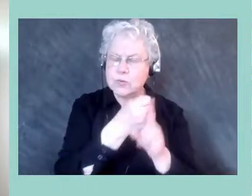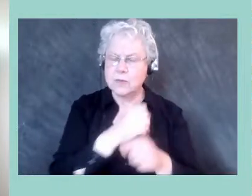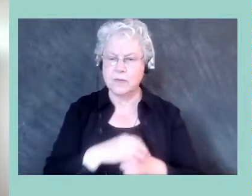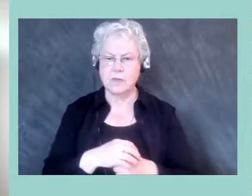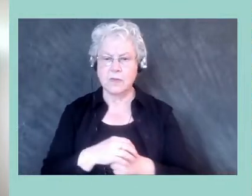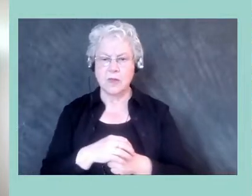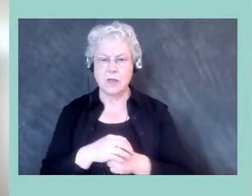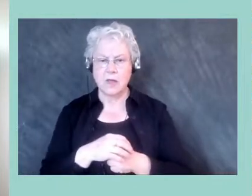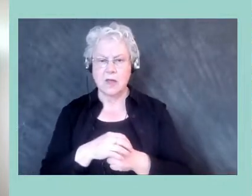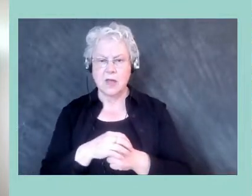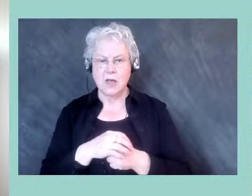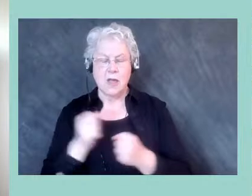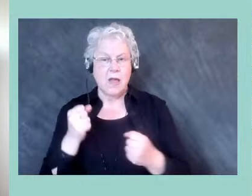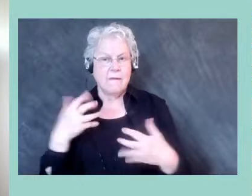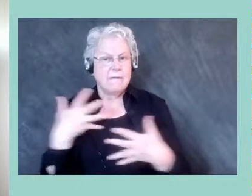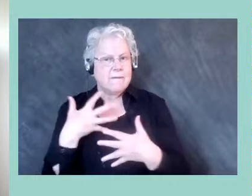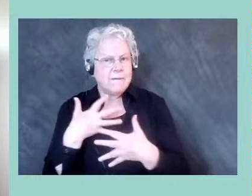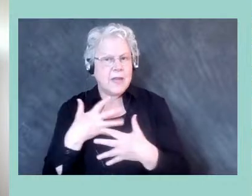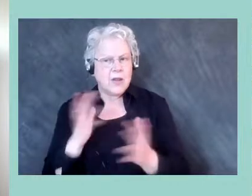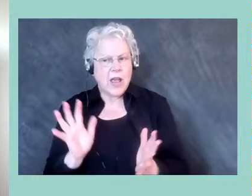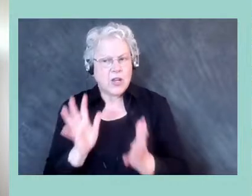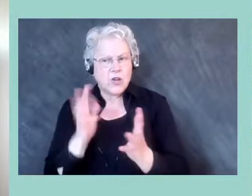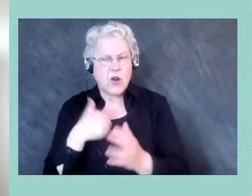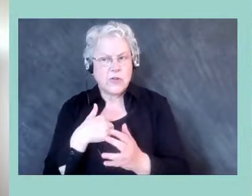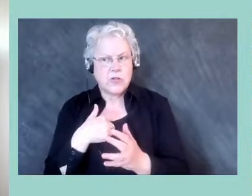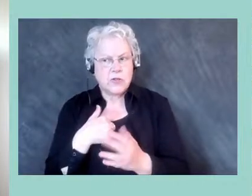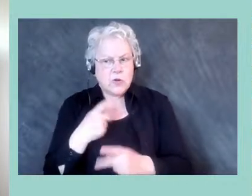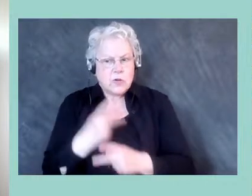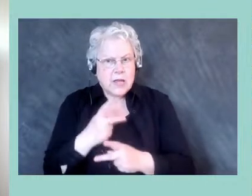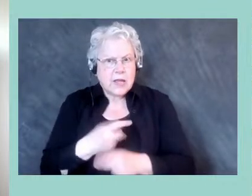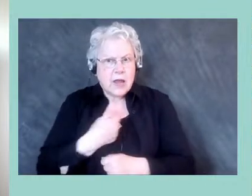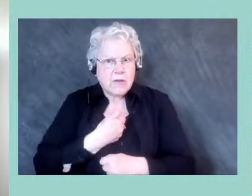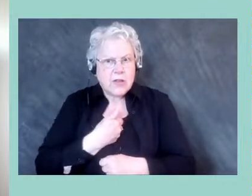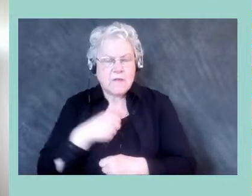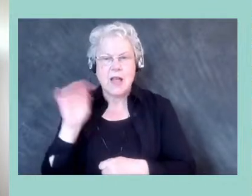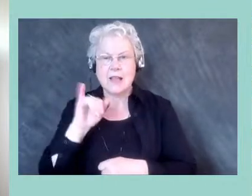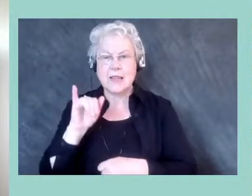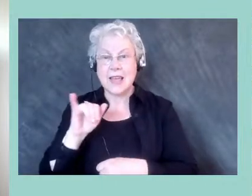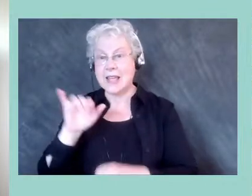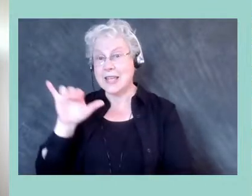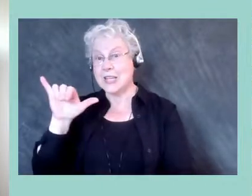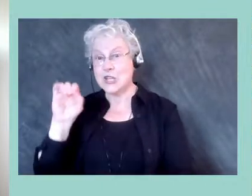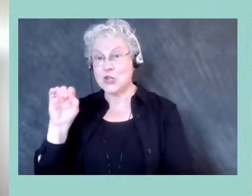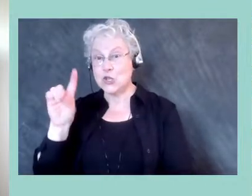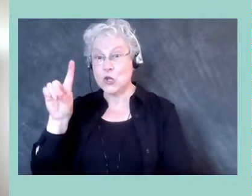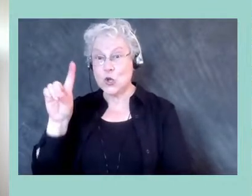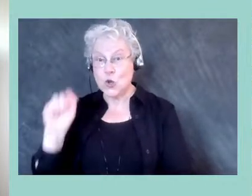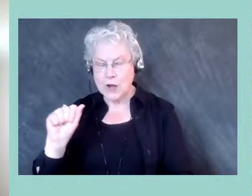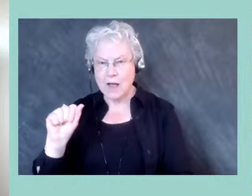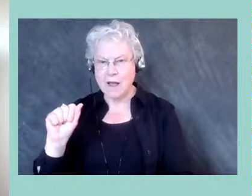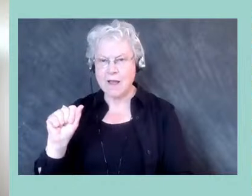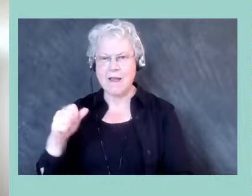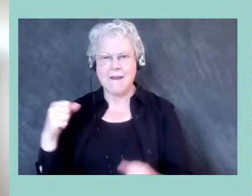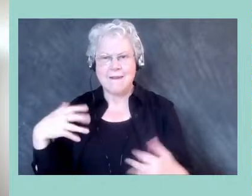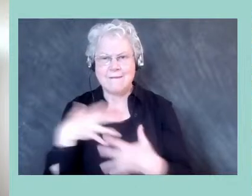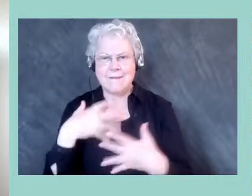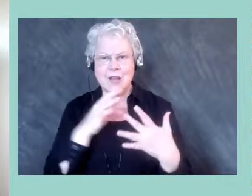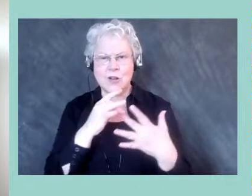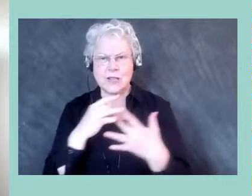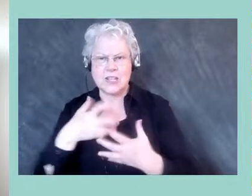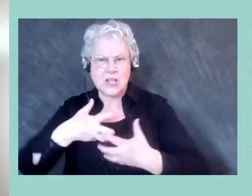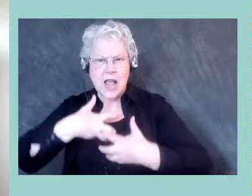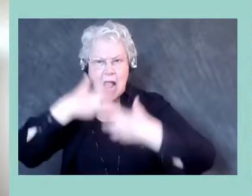Fear thrusts us into self-preservation mode, and as Yoda tells us, fear leads to